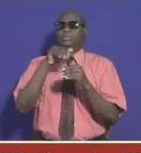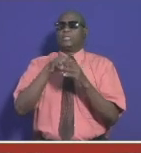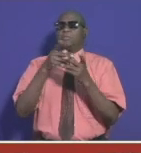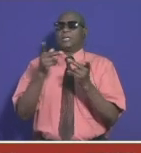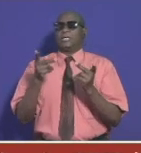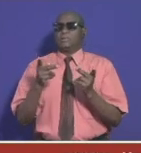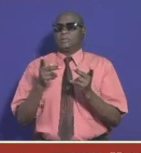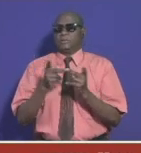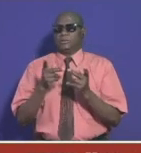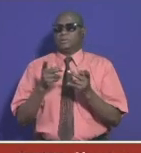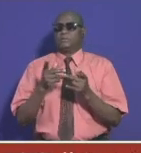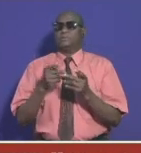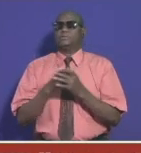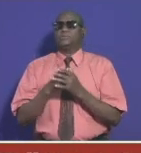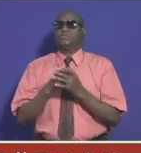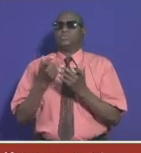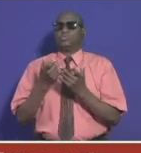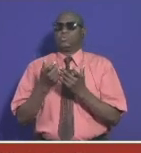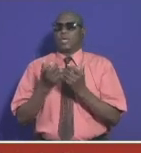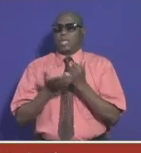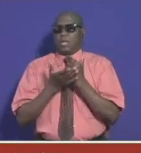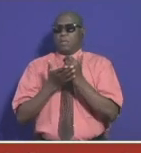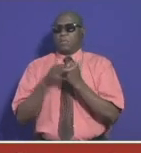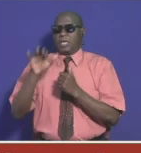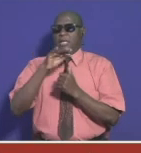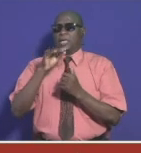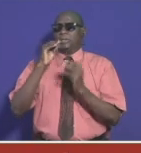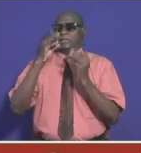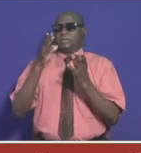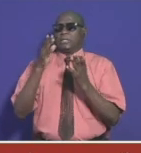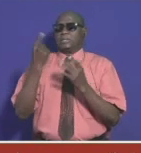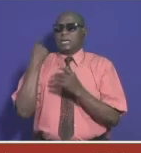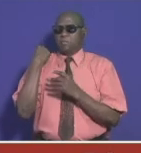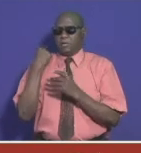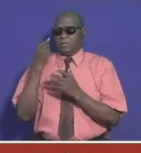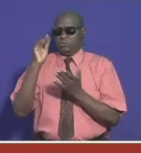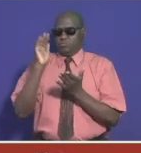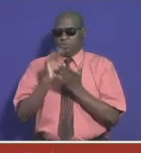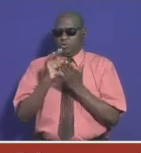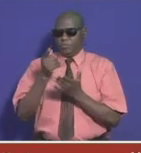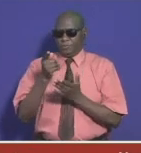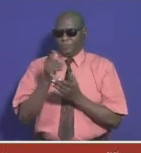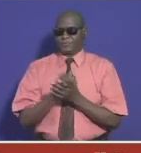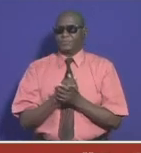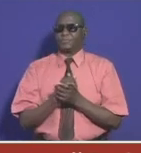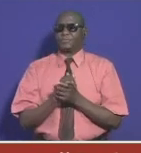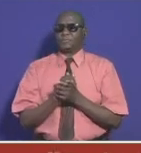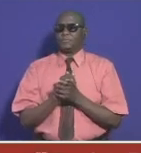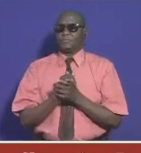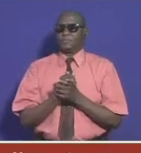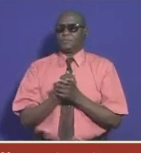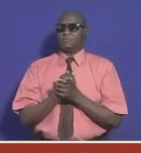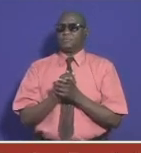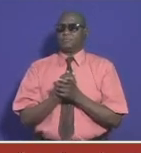reverse the teacher shortage. To secure education we aspire for, addressing the present teacher shortage is